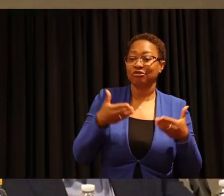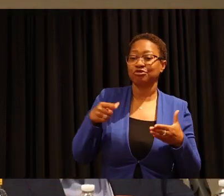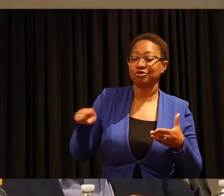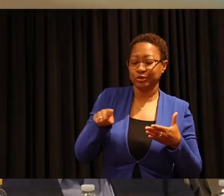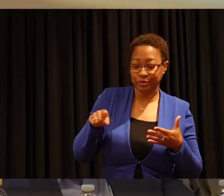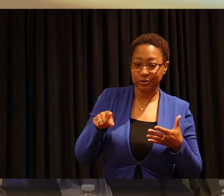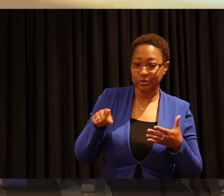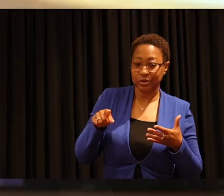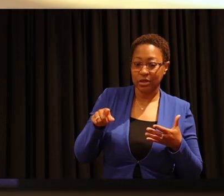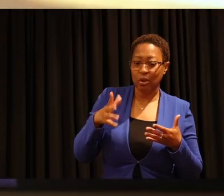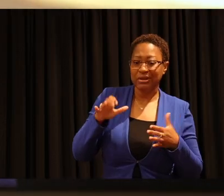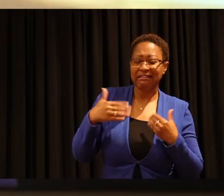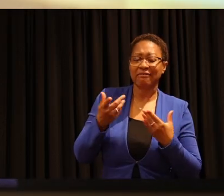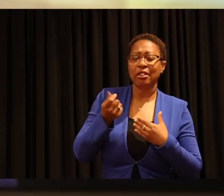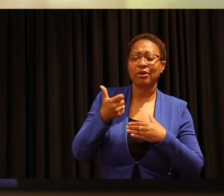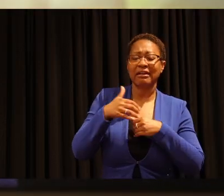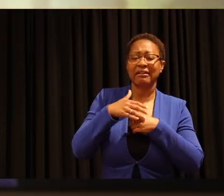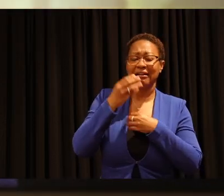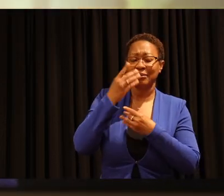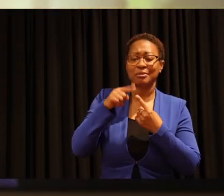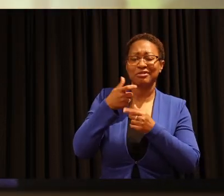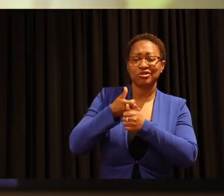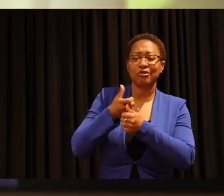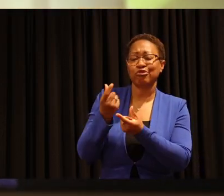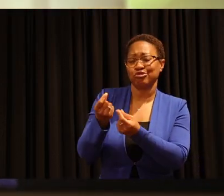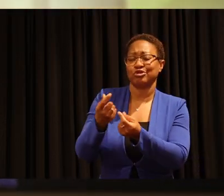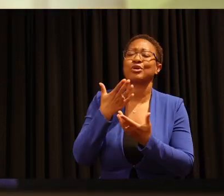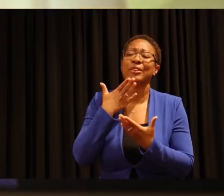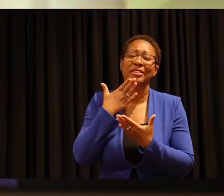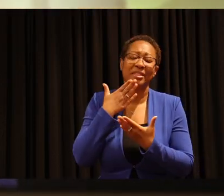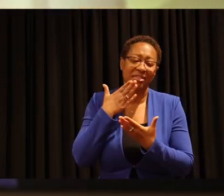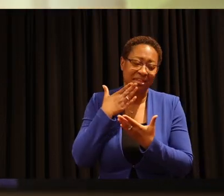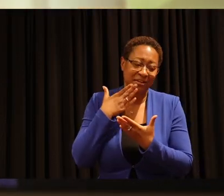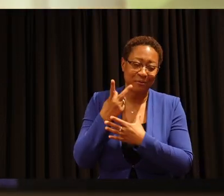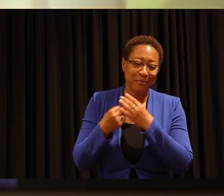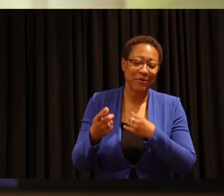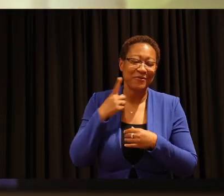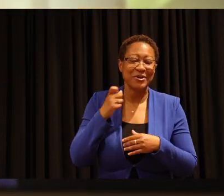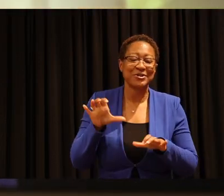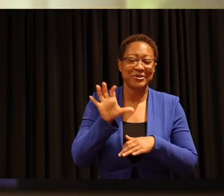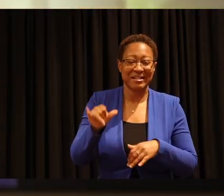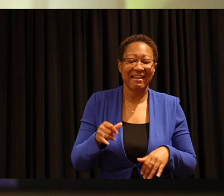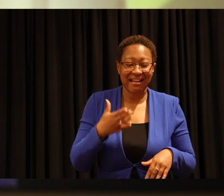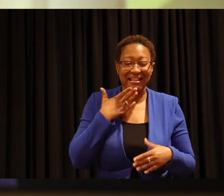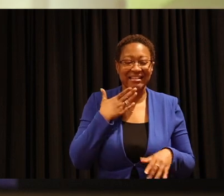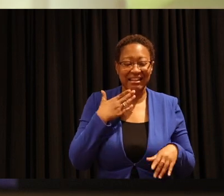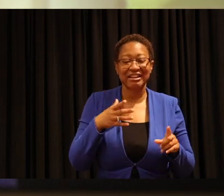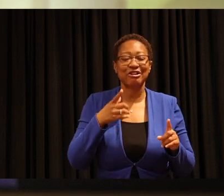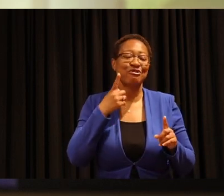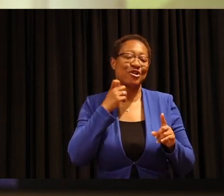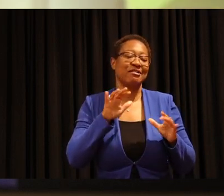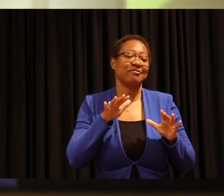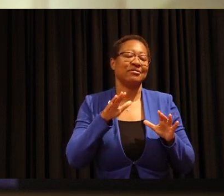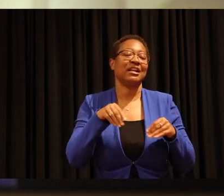I wanted you to give a little information about yourselves and what you do. So thank you so much, Ms. Eureka, yes, for catching that for me. And thank you, Mr. Kilgo, for doing